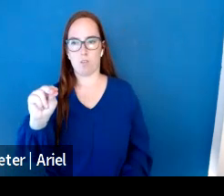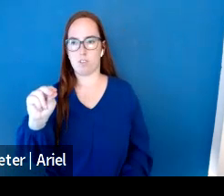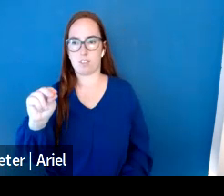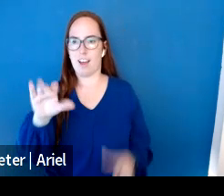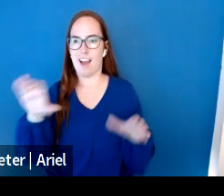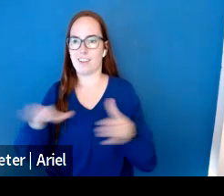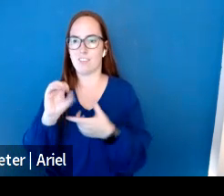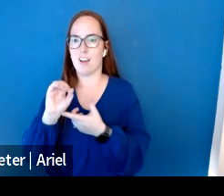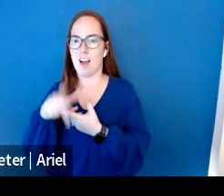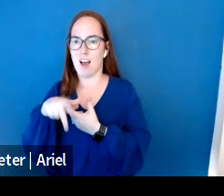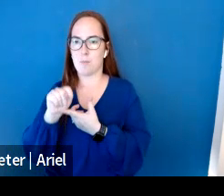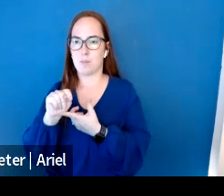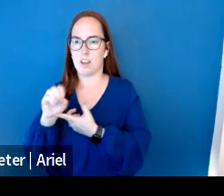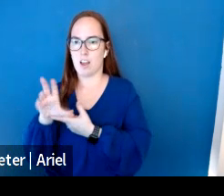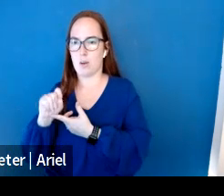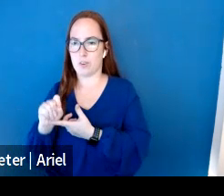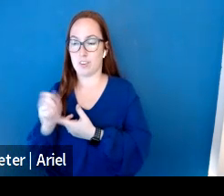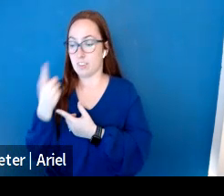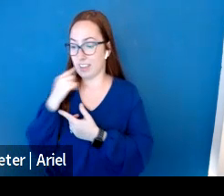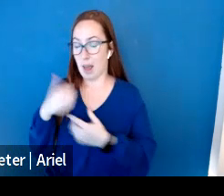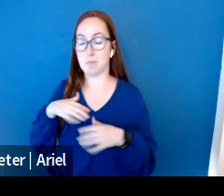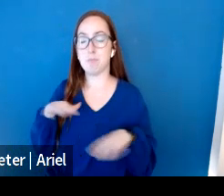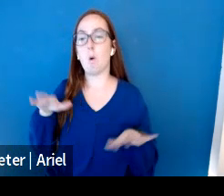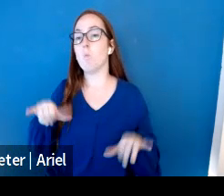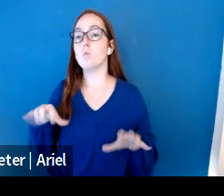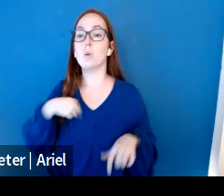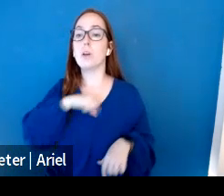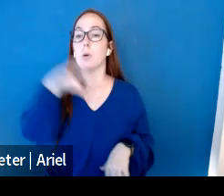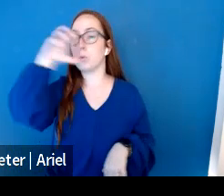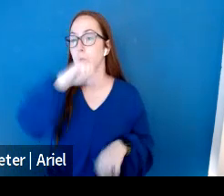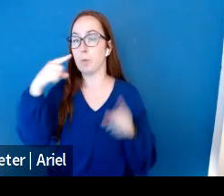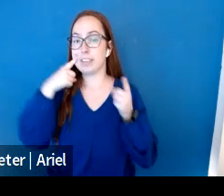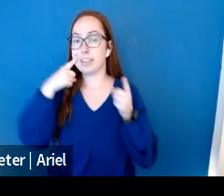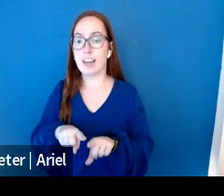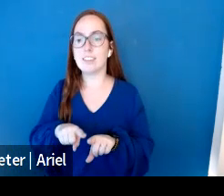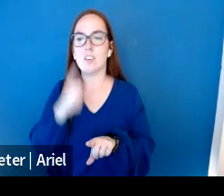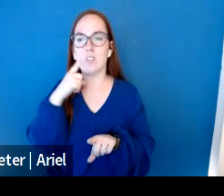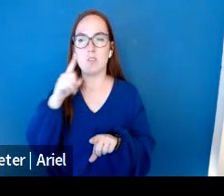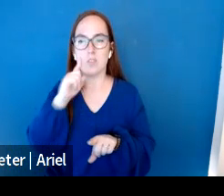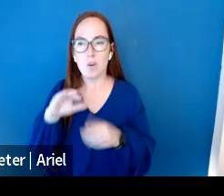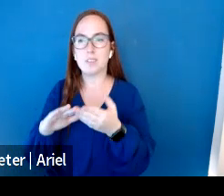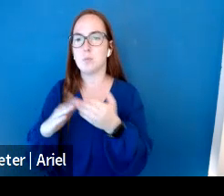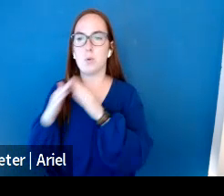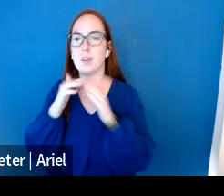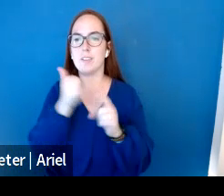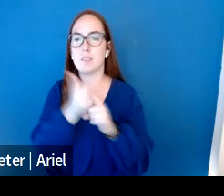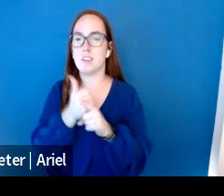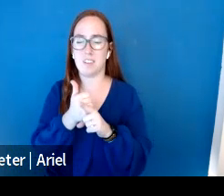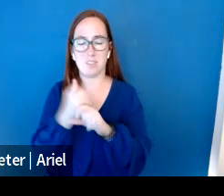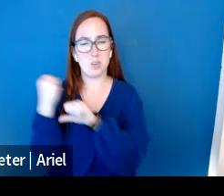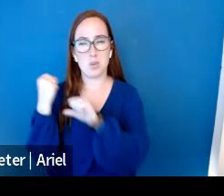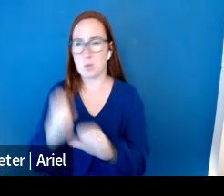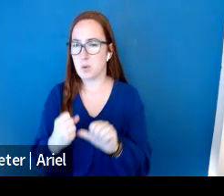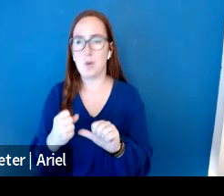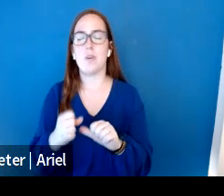criticisms of passive consent involves its use in communities with high populations of illiteracy or non-English